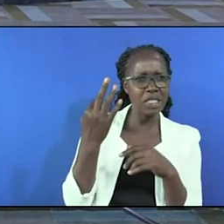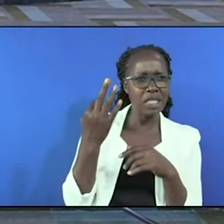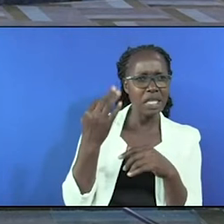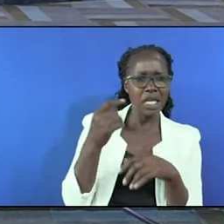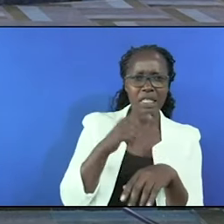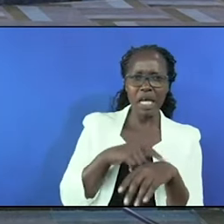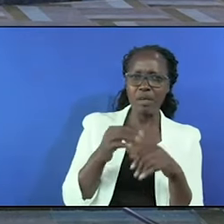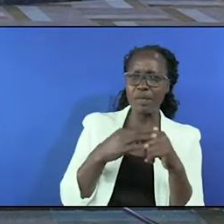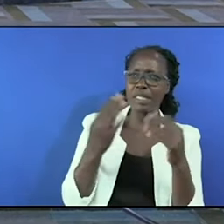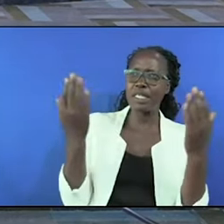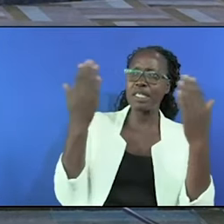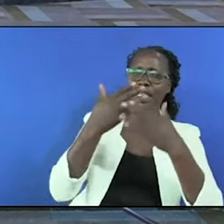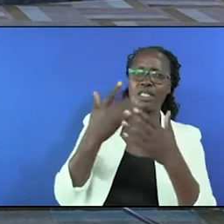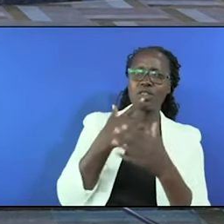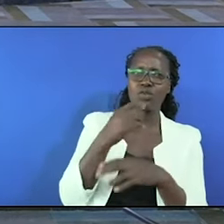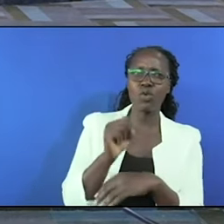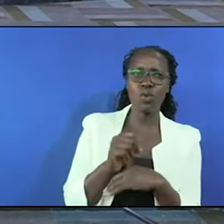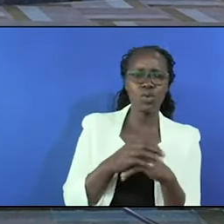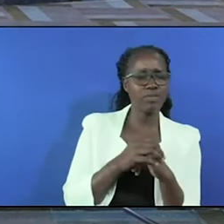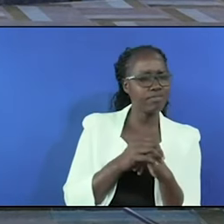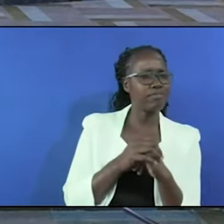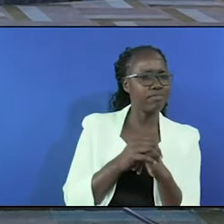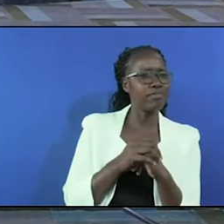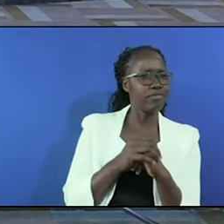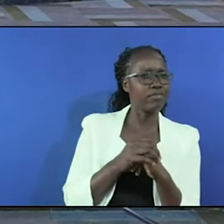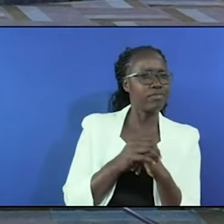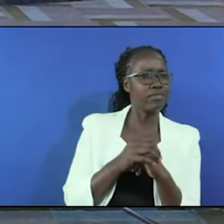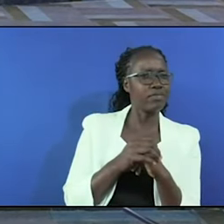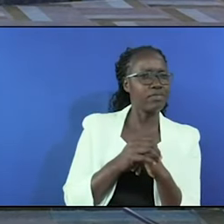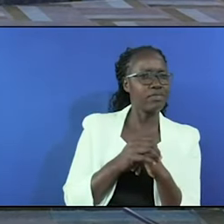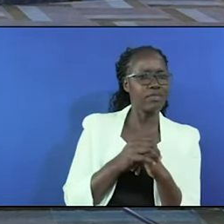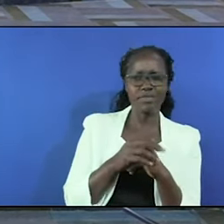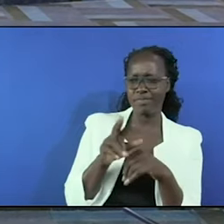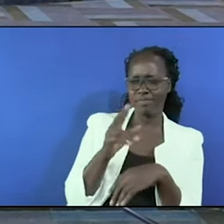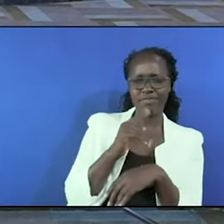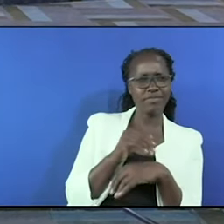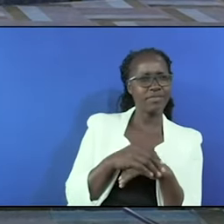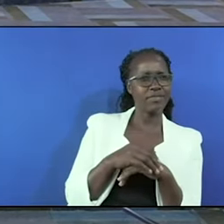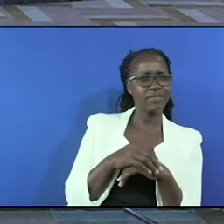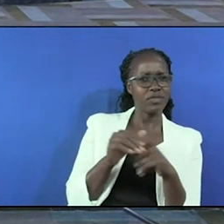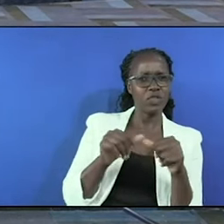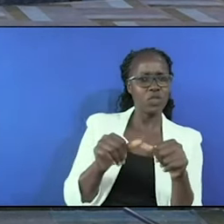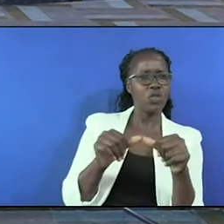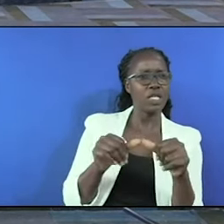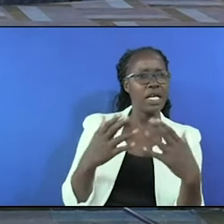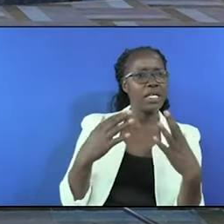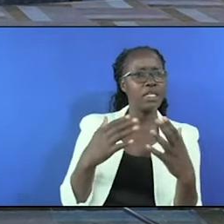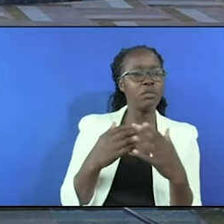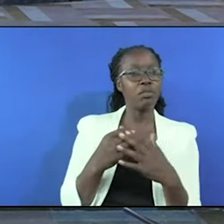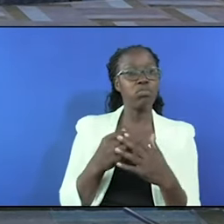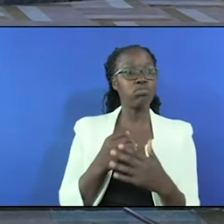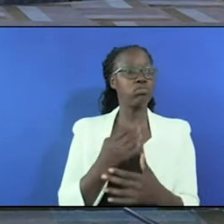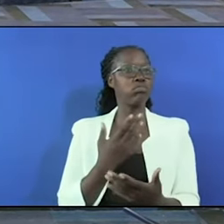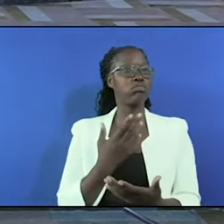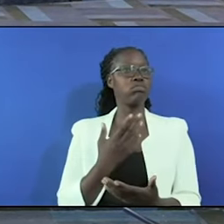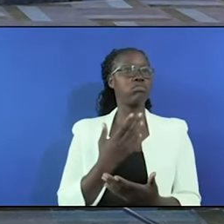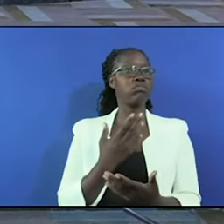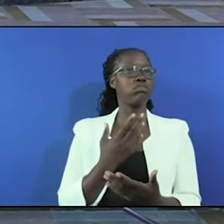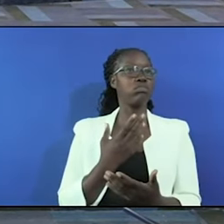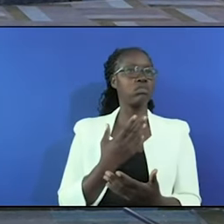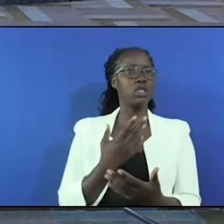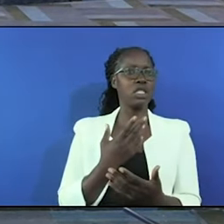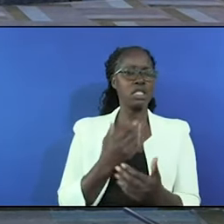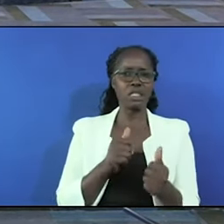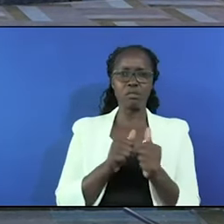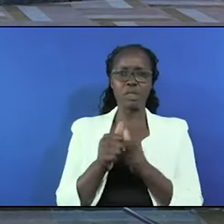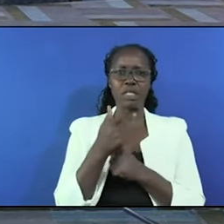night. So the car's engine is on. And the people, my friend told Pastor, "Please